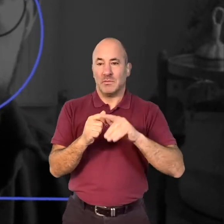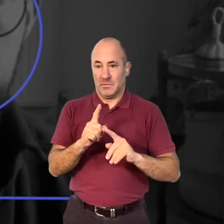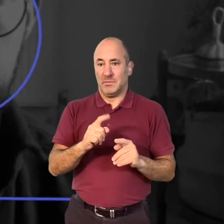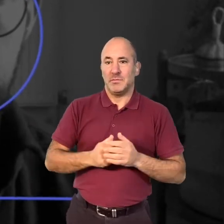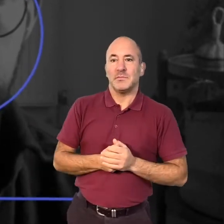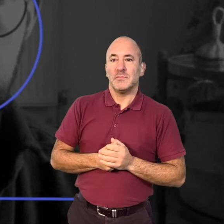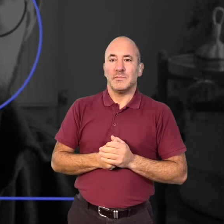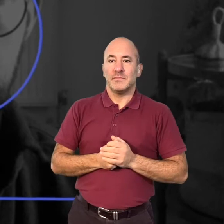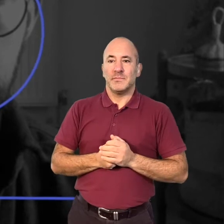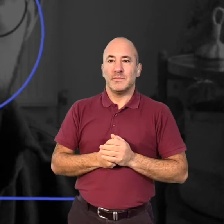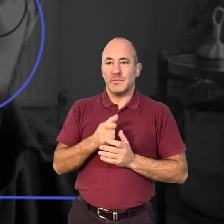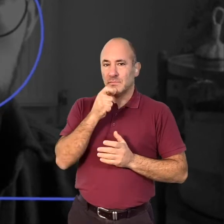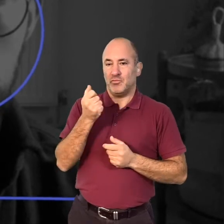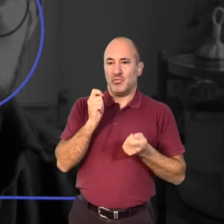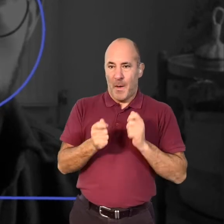drums.